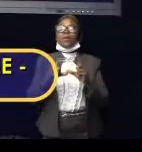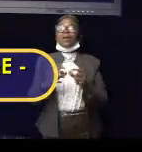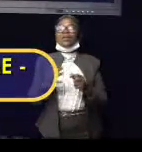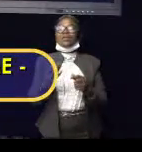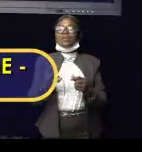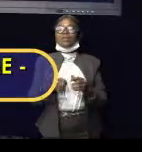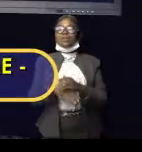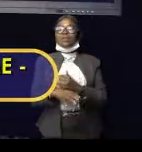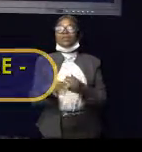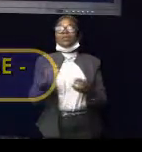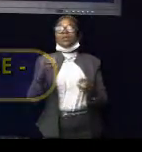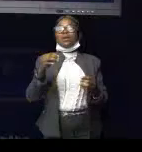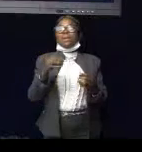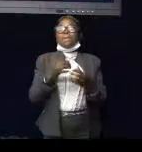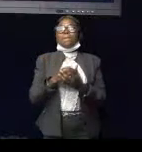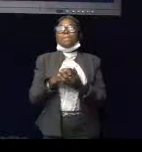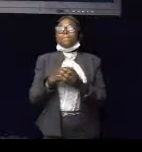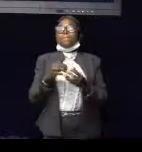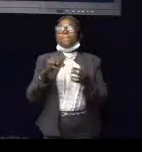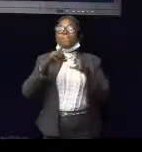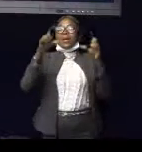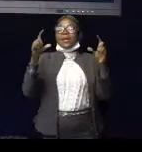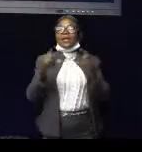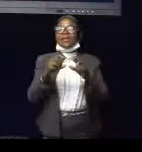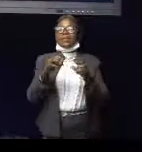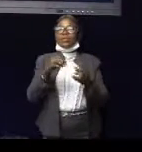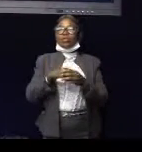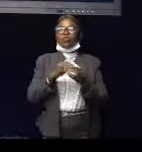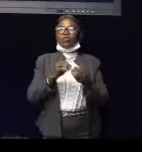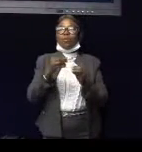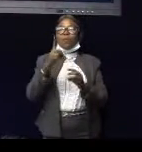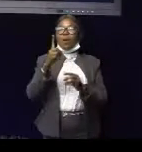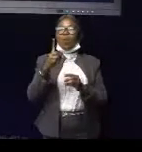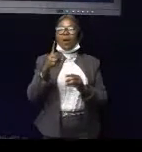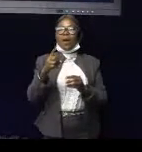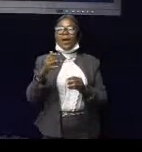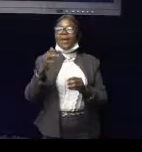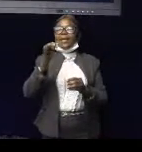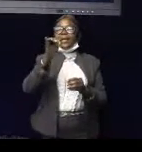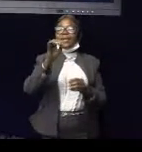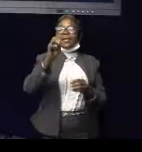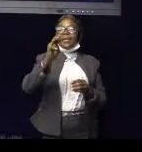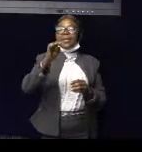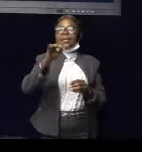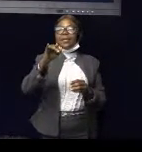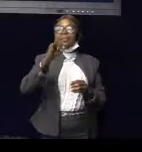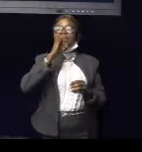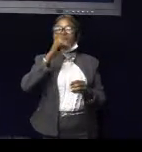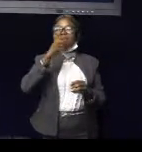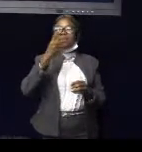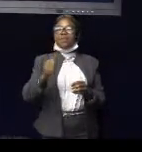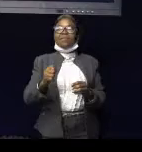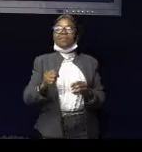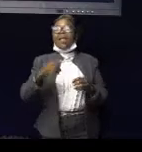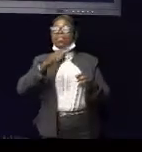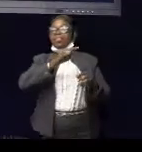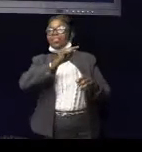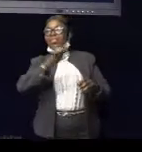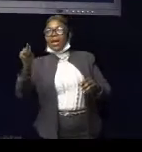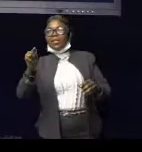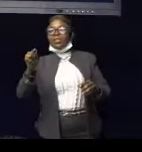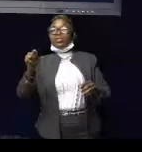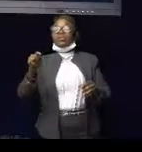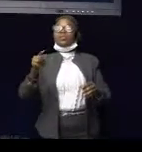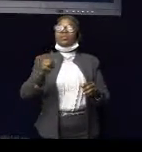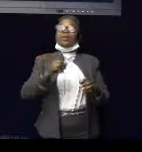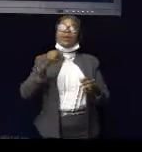have to choose the correct forms of the adjectives in brackets. 1. Yemi is the dash girl in